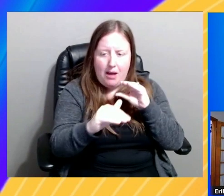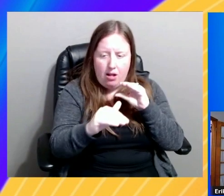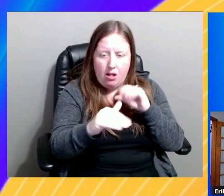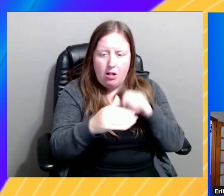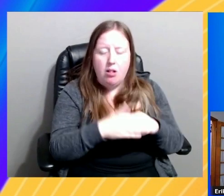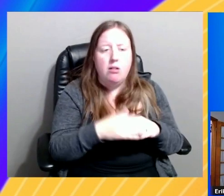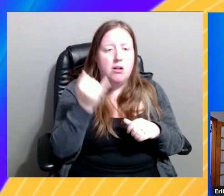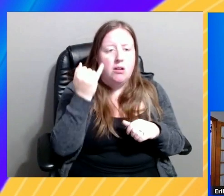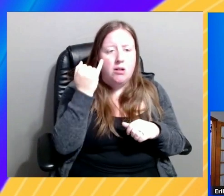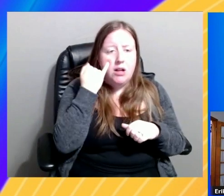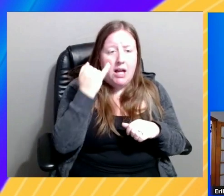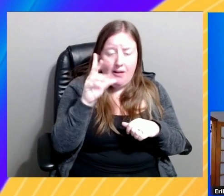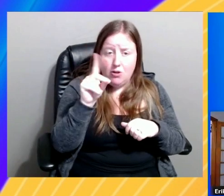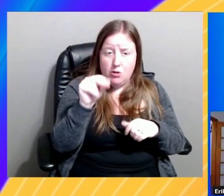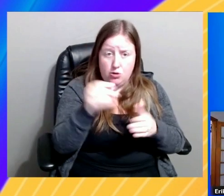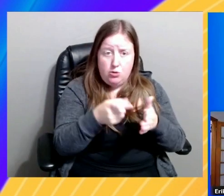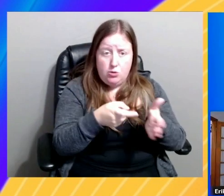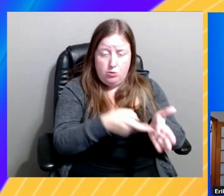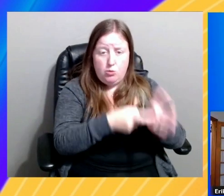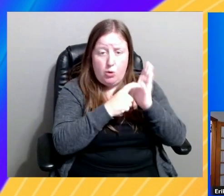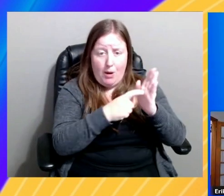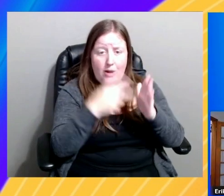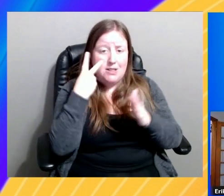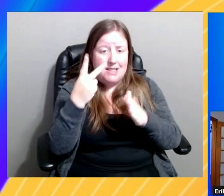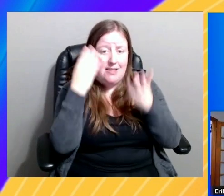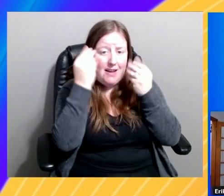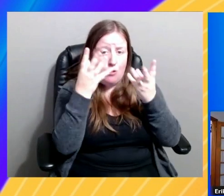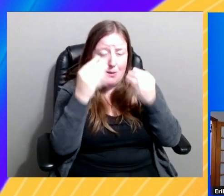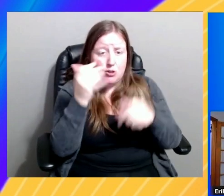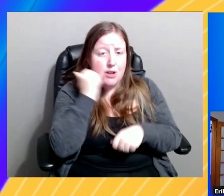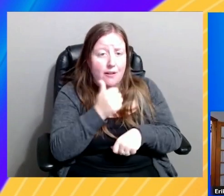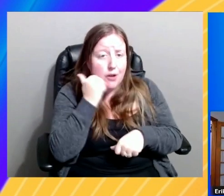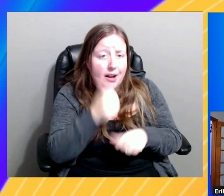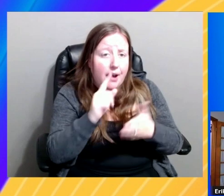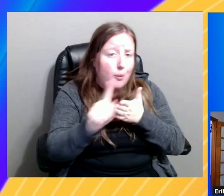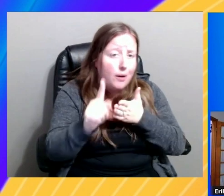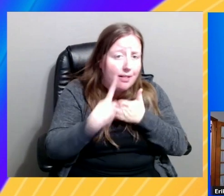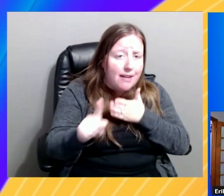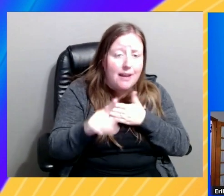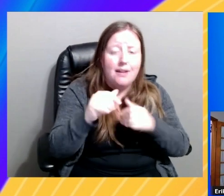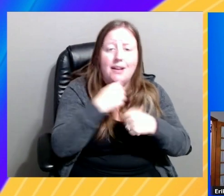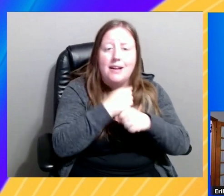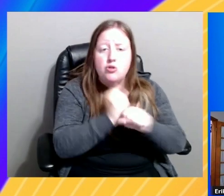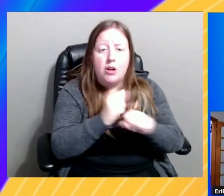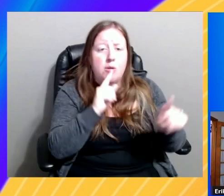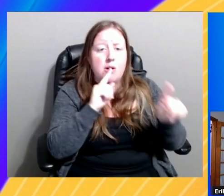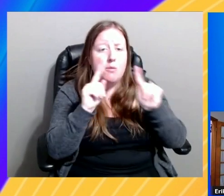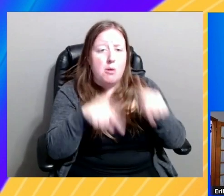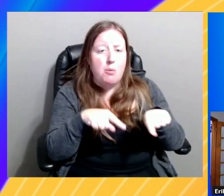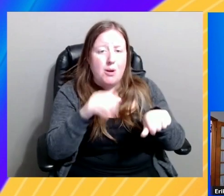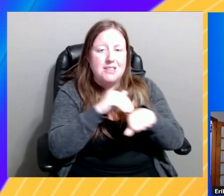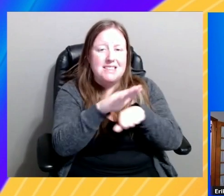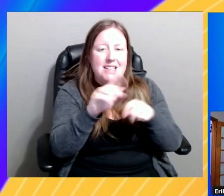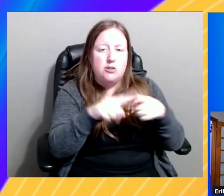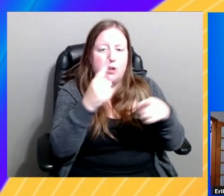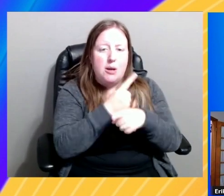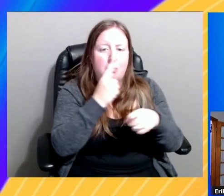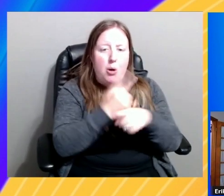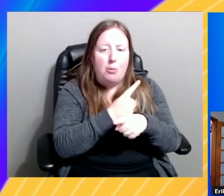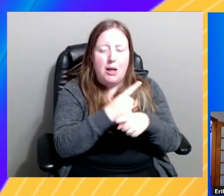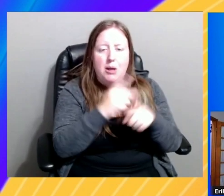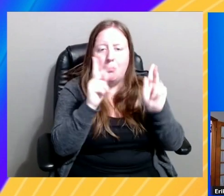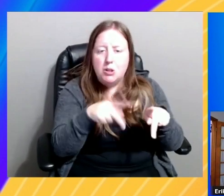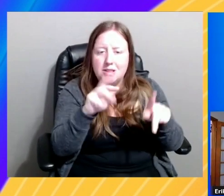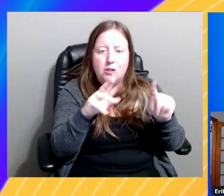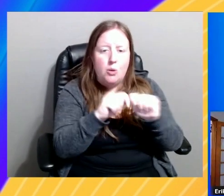require to see this information daily, weekly, you can generate reports that are sent to the appropriate parties or teams that may